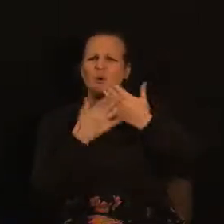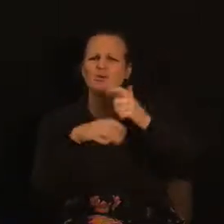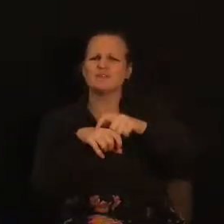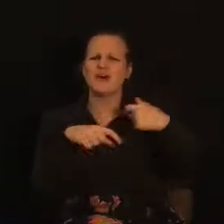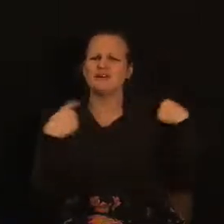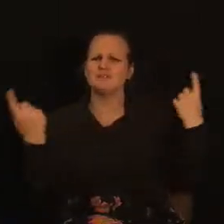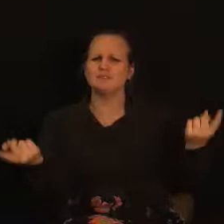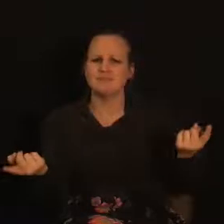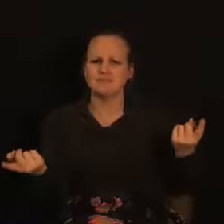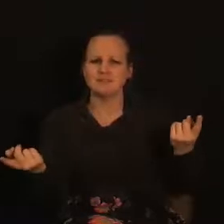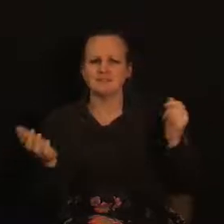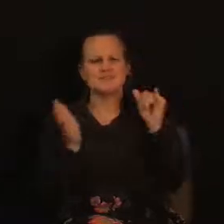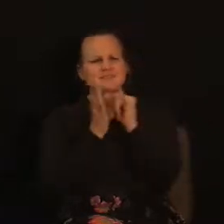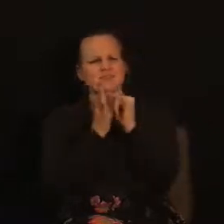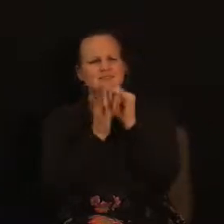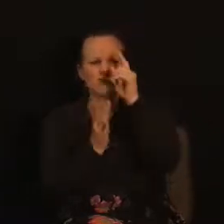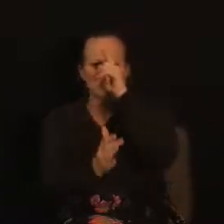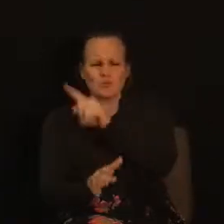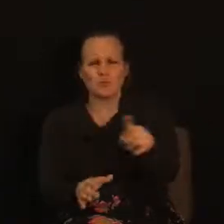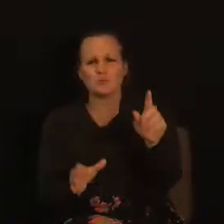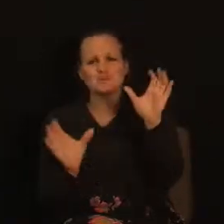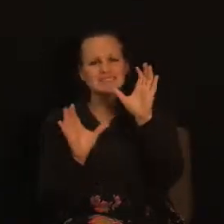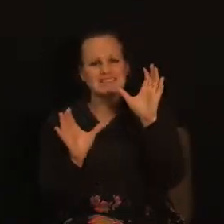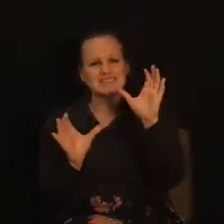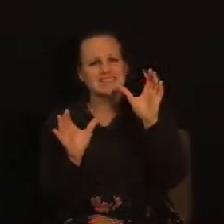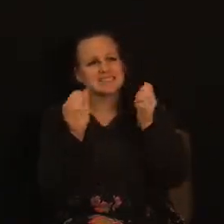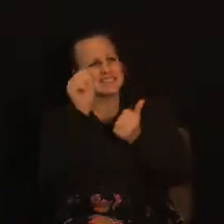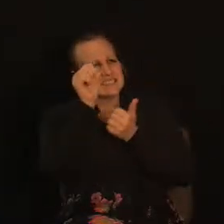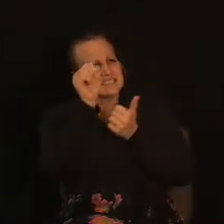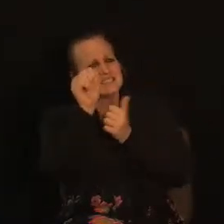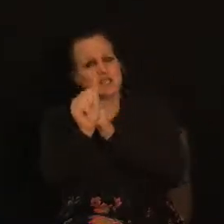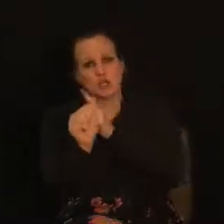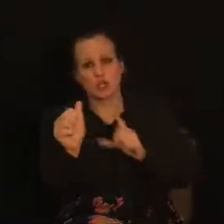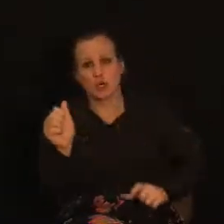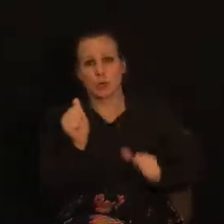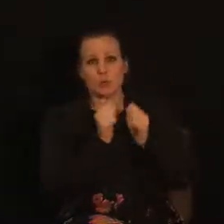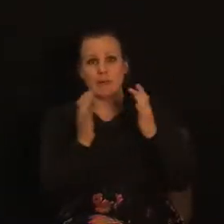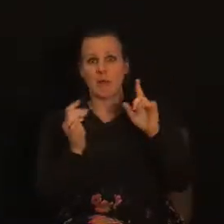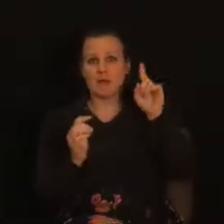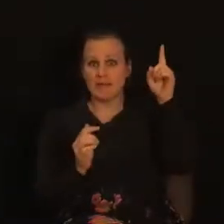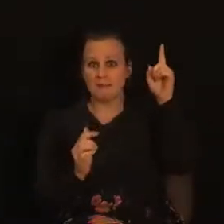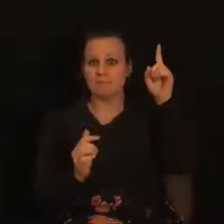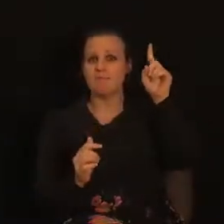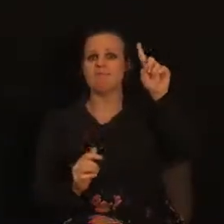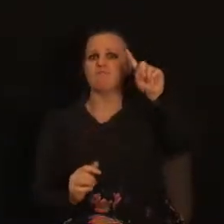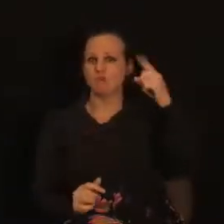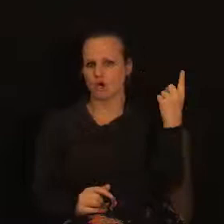It's impossible for you to seek after the Lord without him having actually first sought you out.